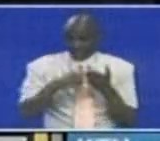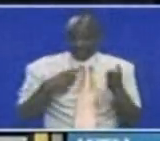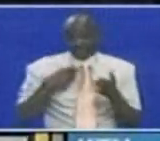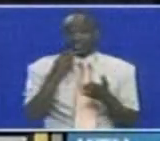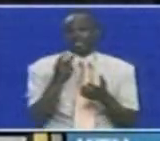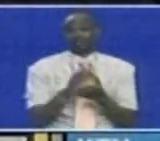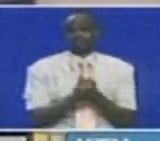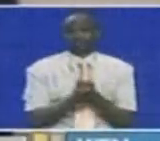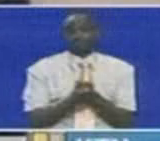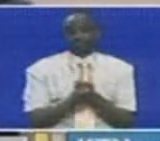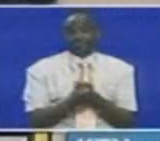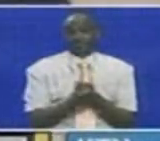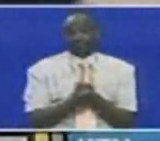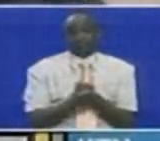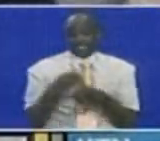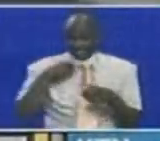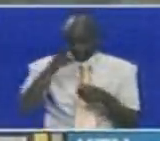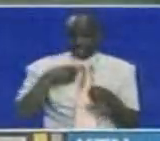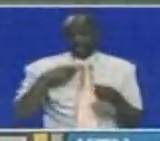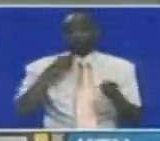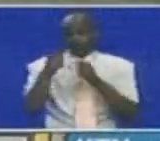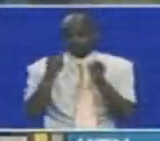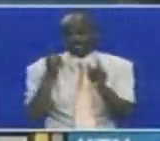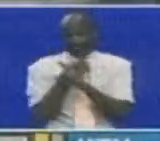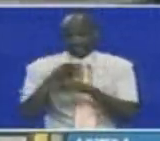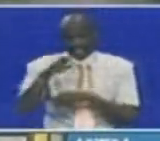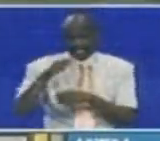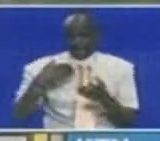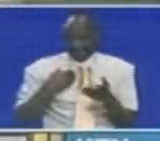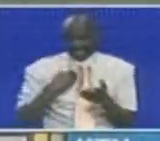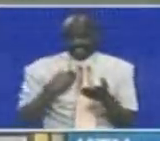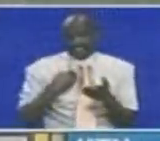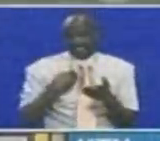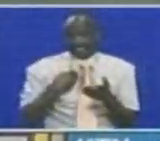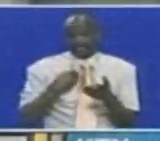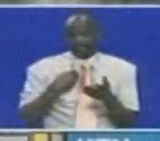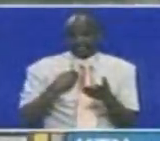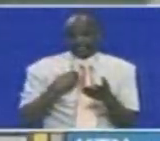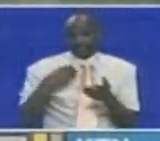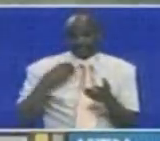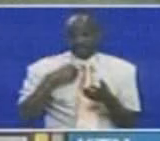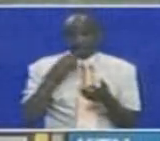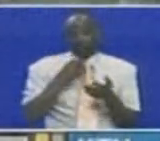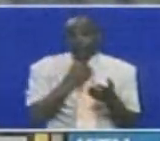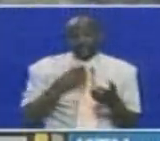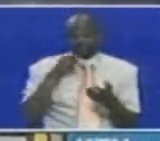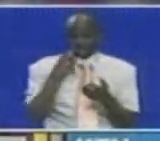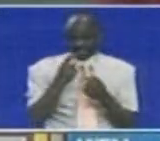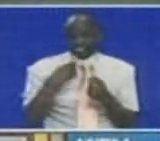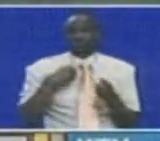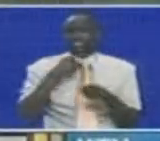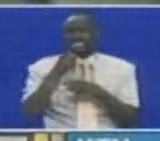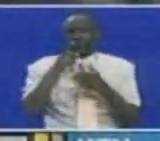government, greater control of other areas, we will contain the situation. And our message is to the Ugandan